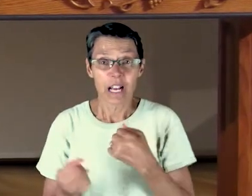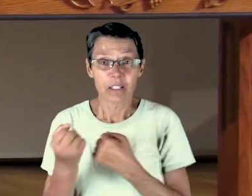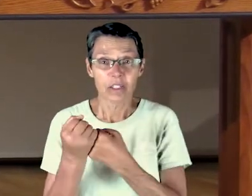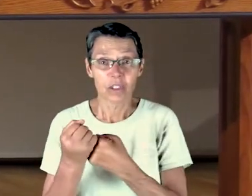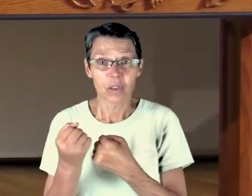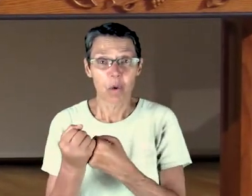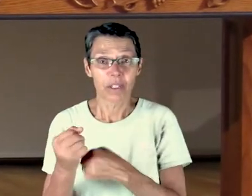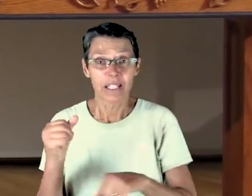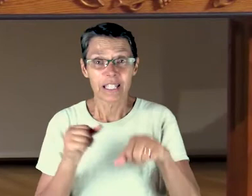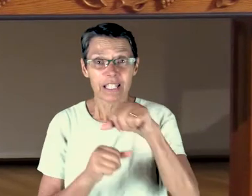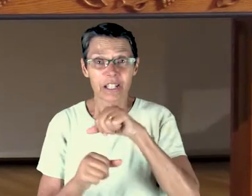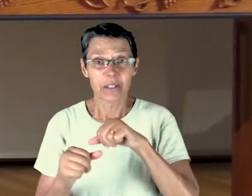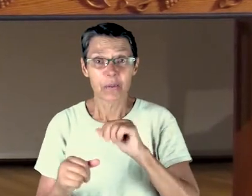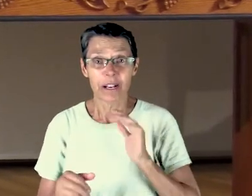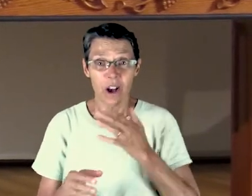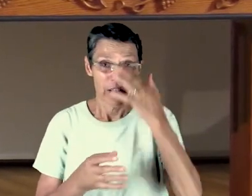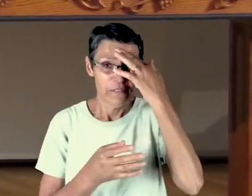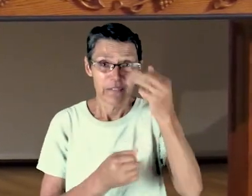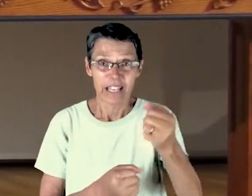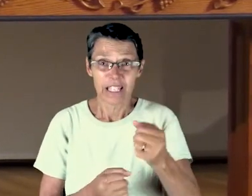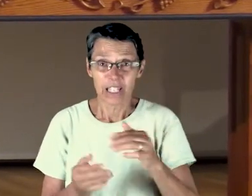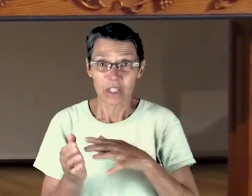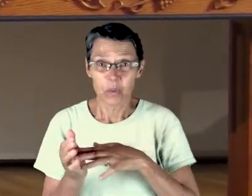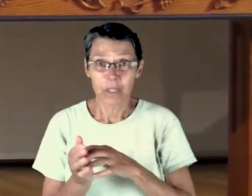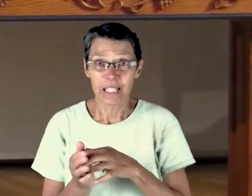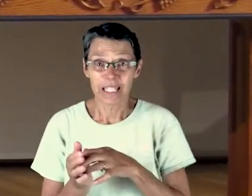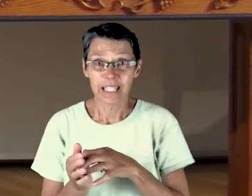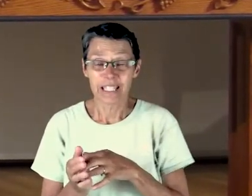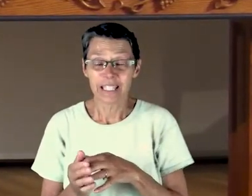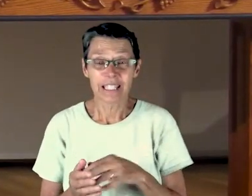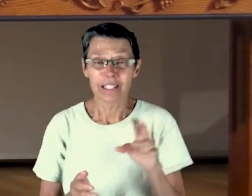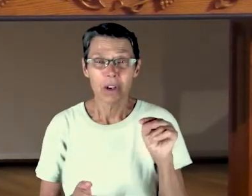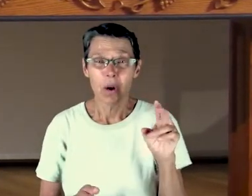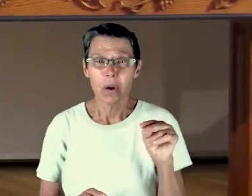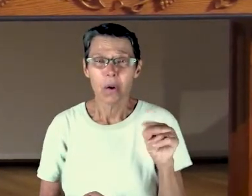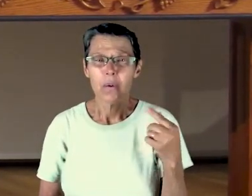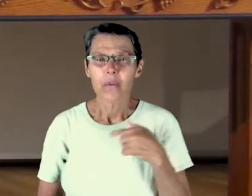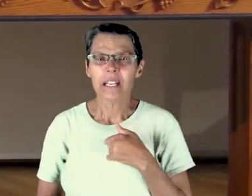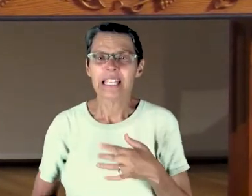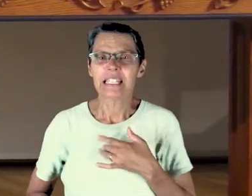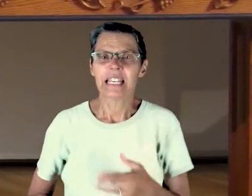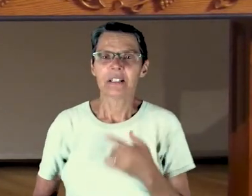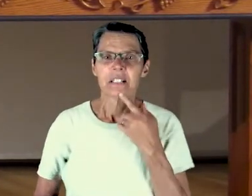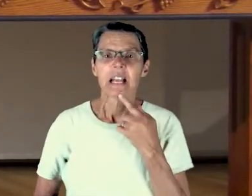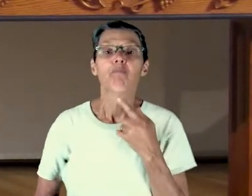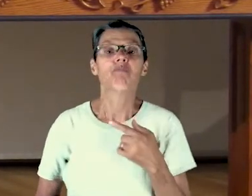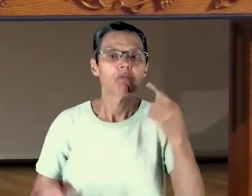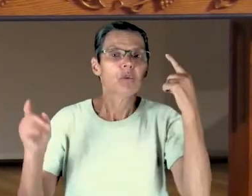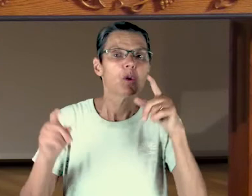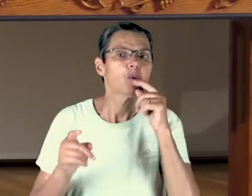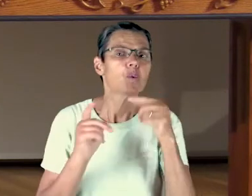is weak. It's about let's agree together who the enemy is, and then that will connect us.